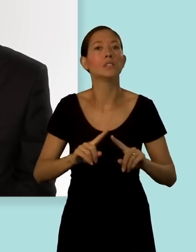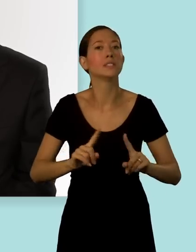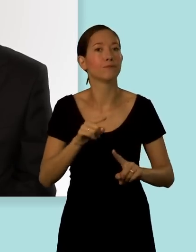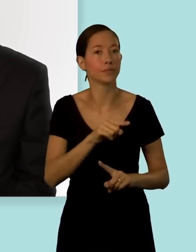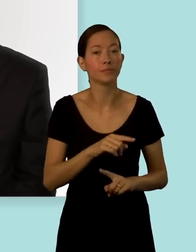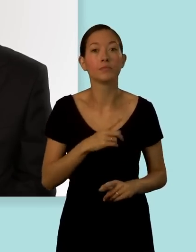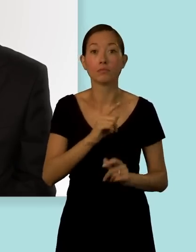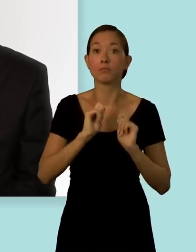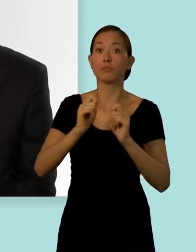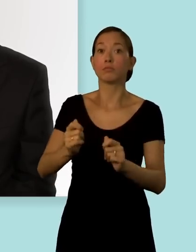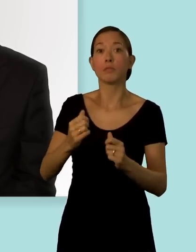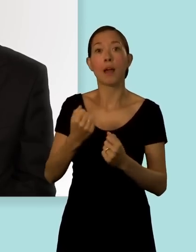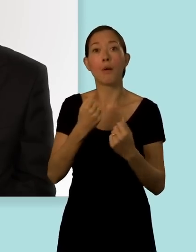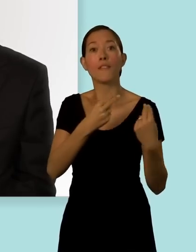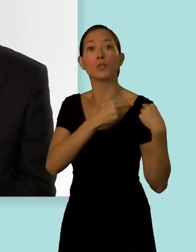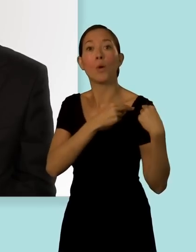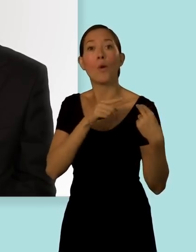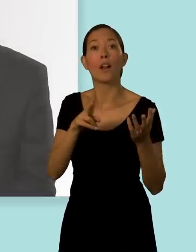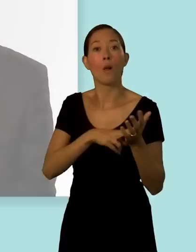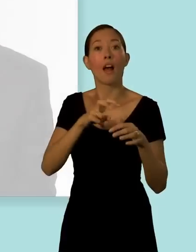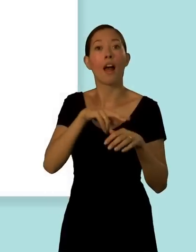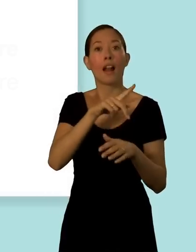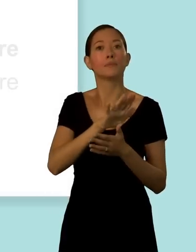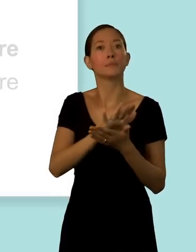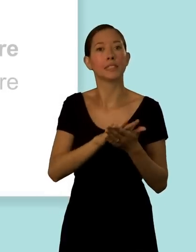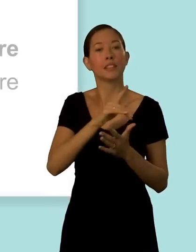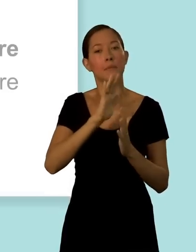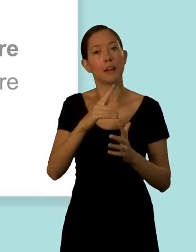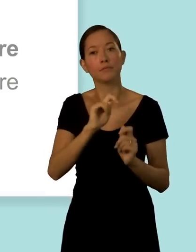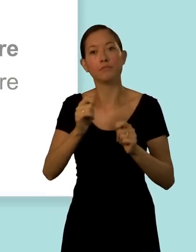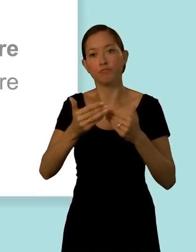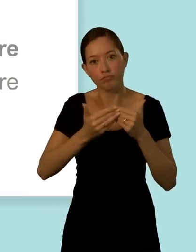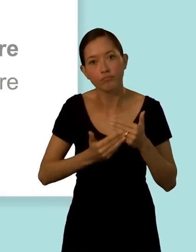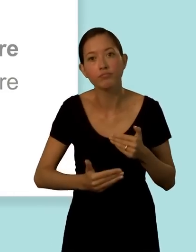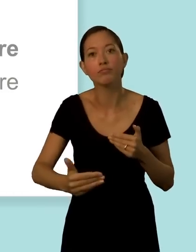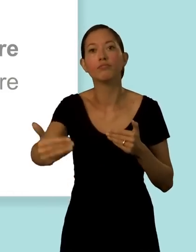you will need to make an enduring power of attorney, or EPA.